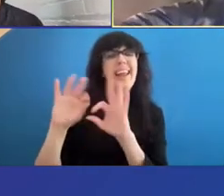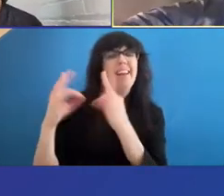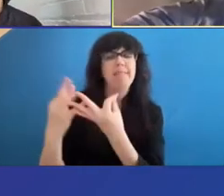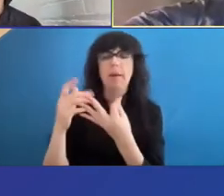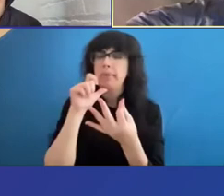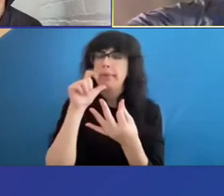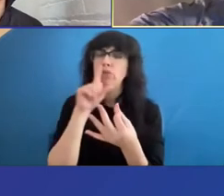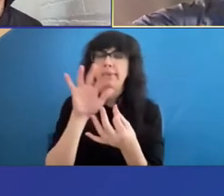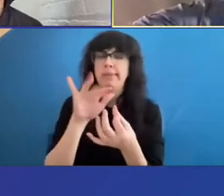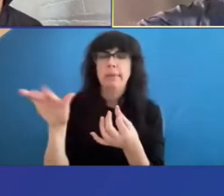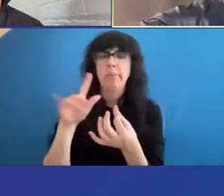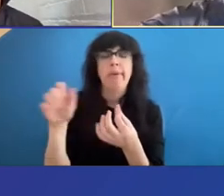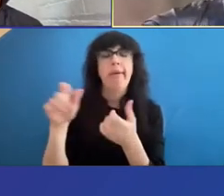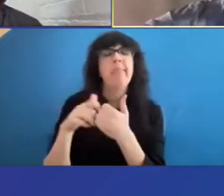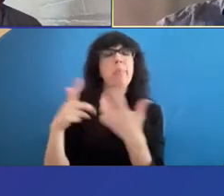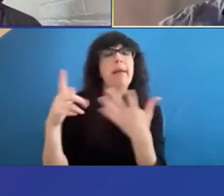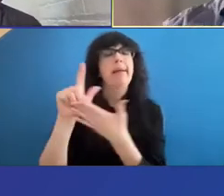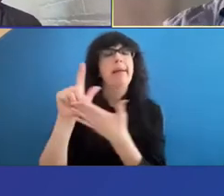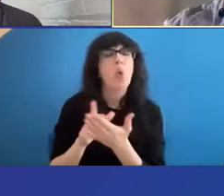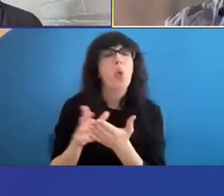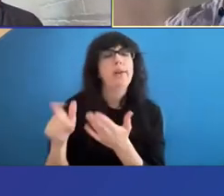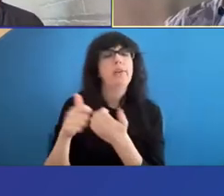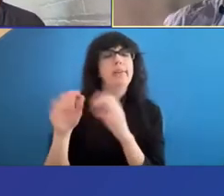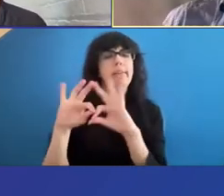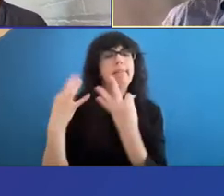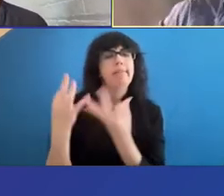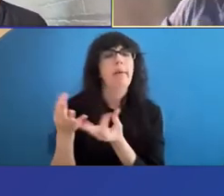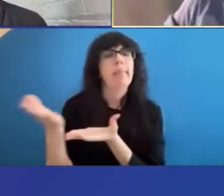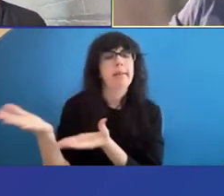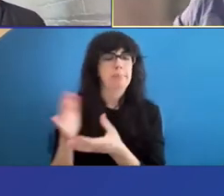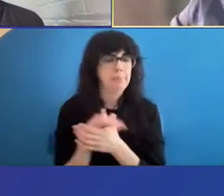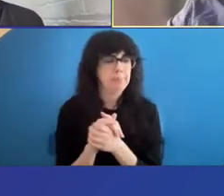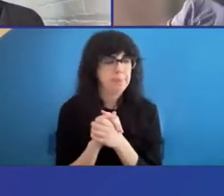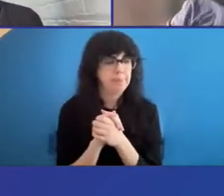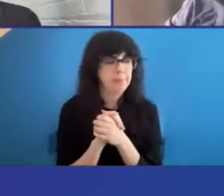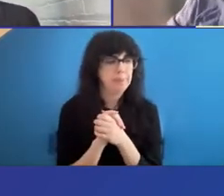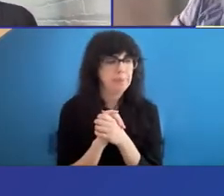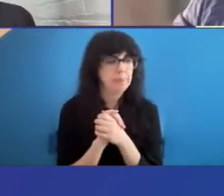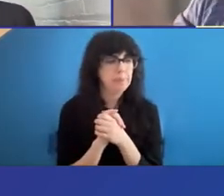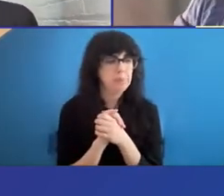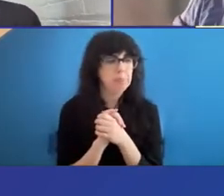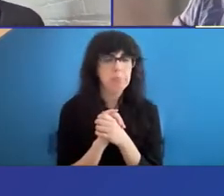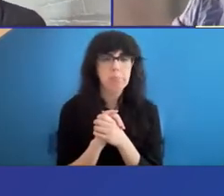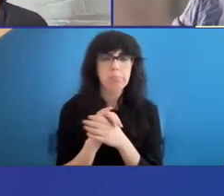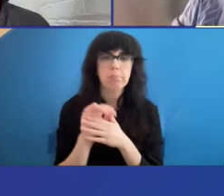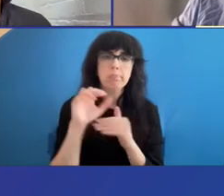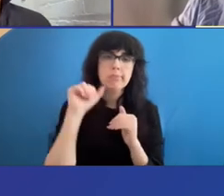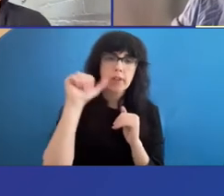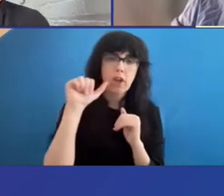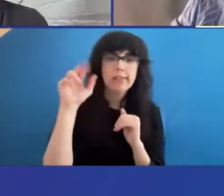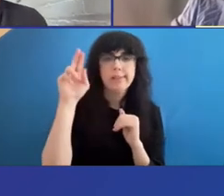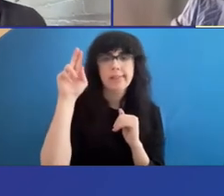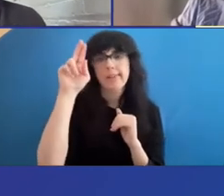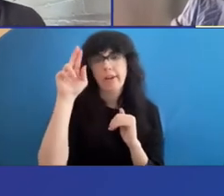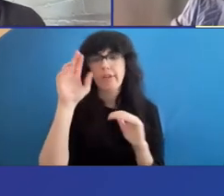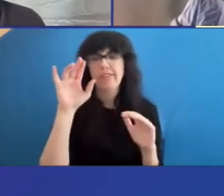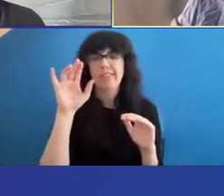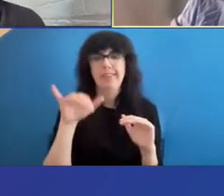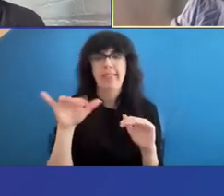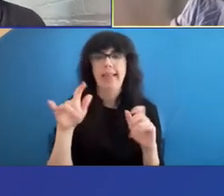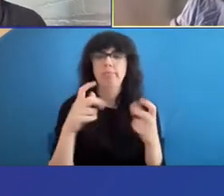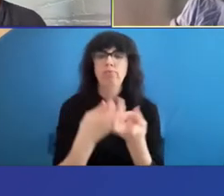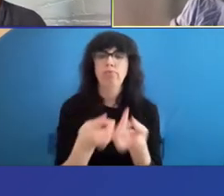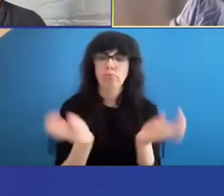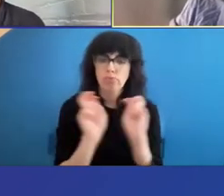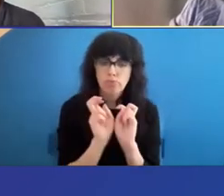and there's, you know, there's aunties and uncles and thing like that sitting